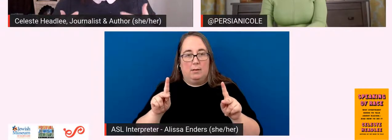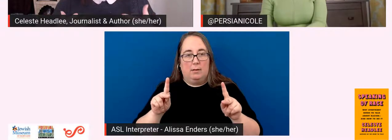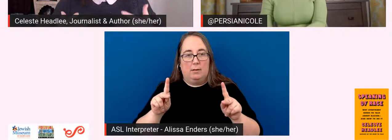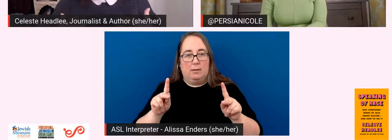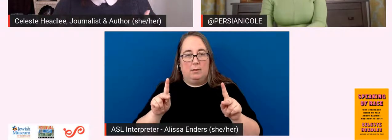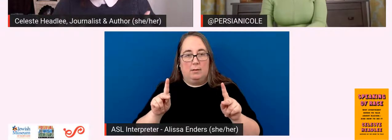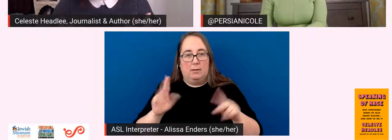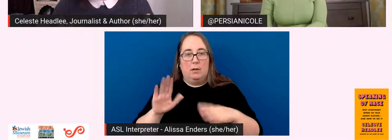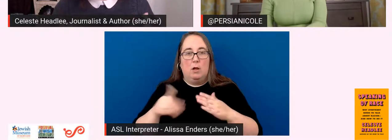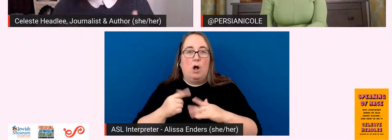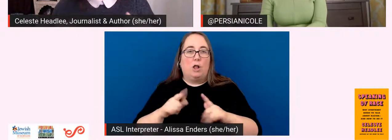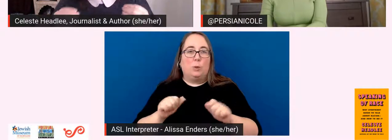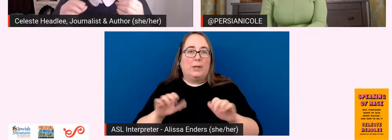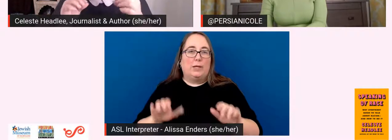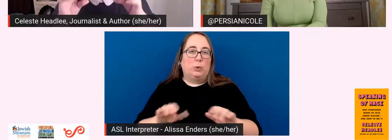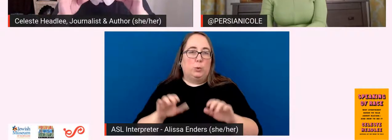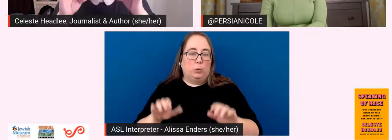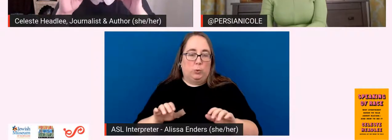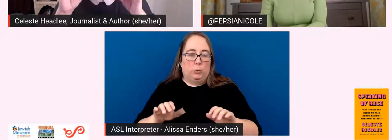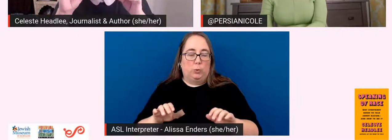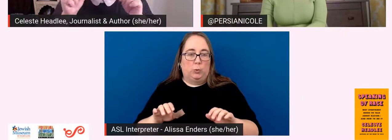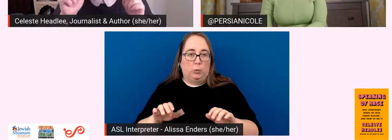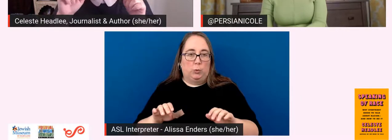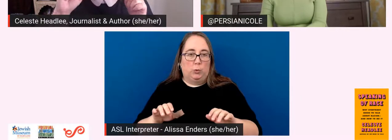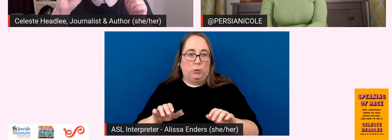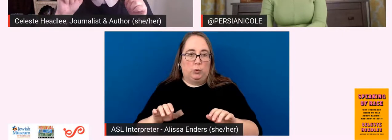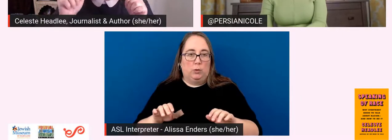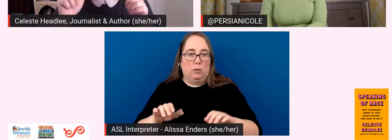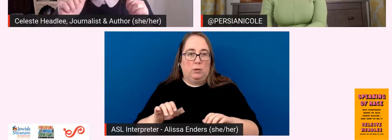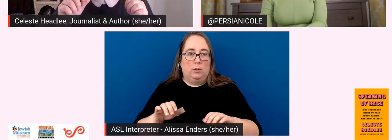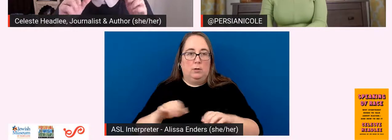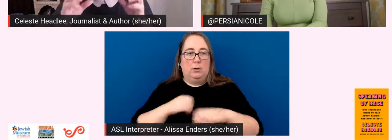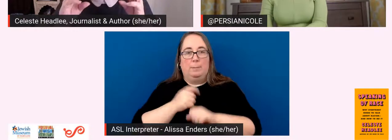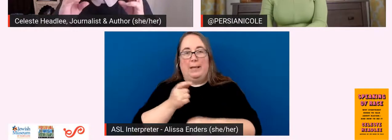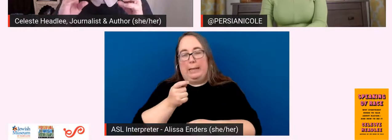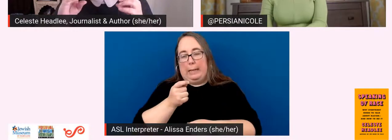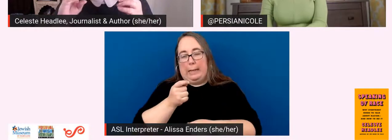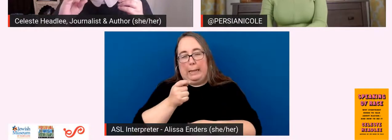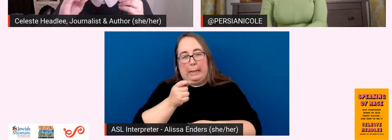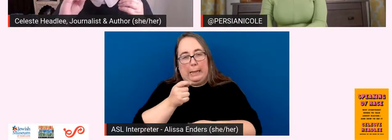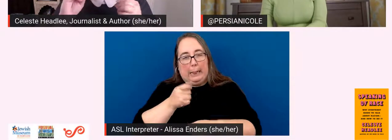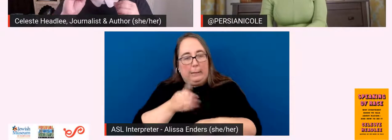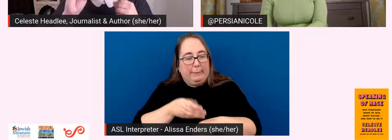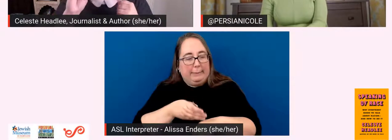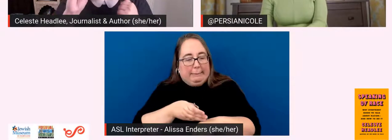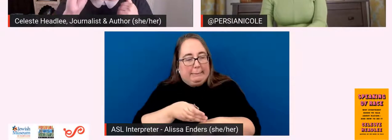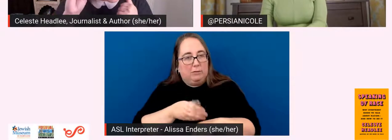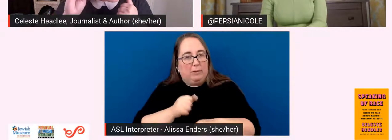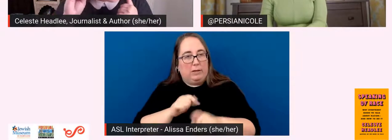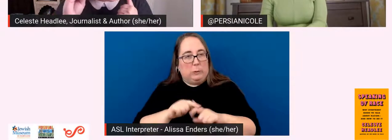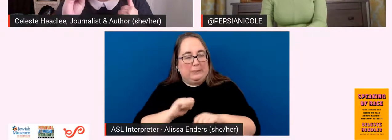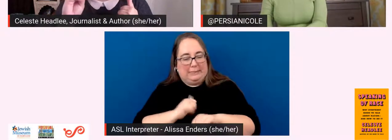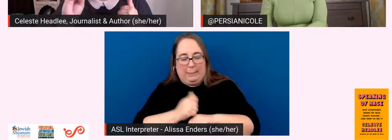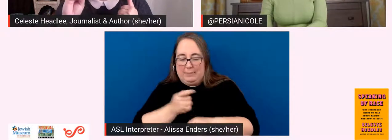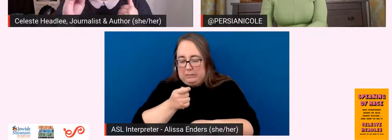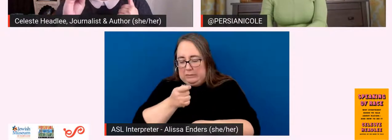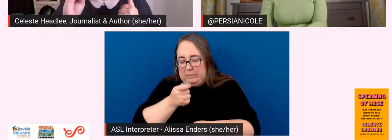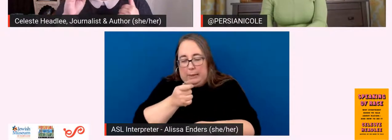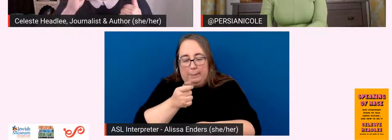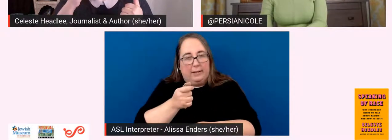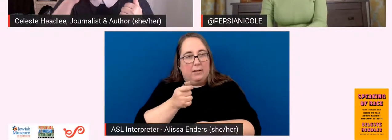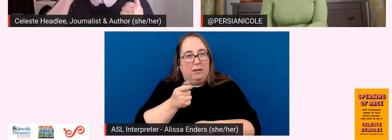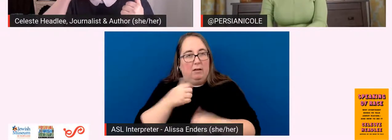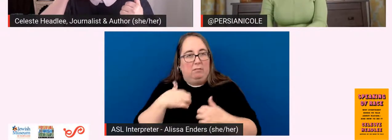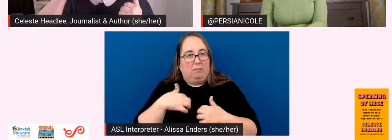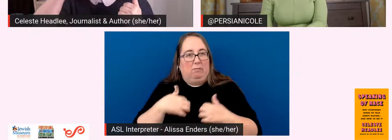all you can do is try to make a little bit of nick in the armor. All you're trying to do is establish just a tiny little bit of that